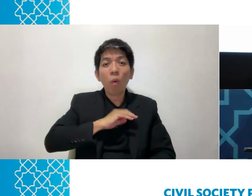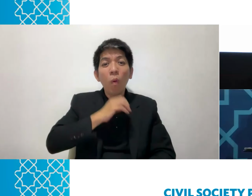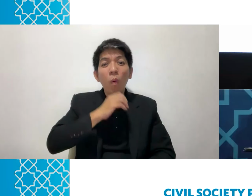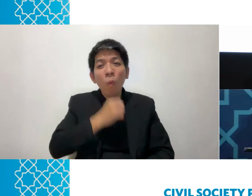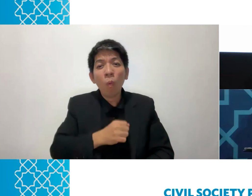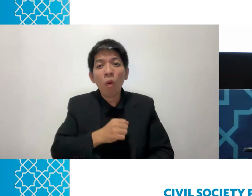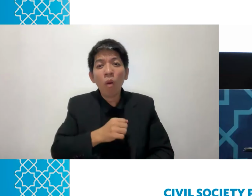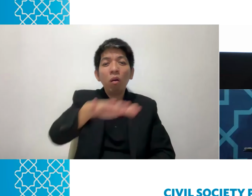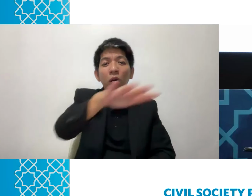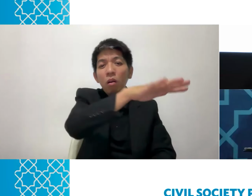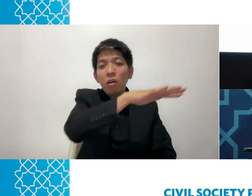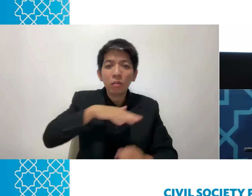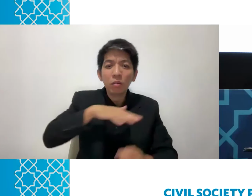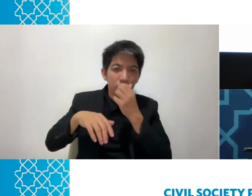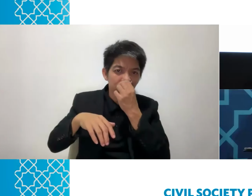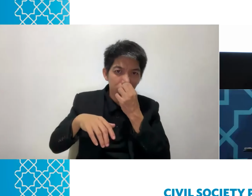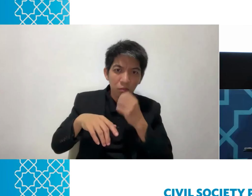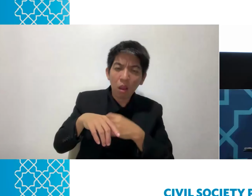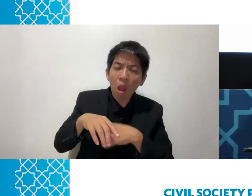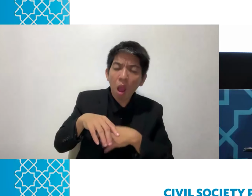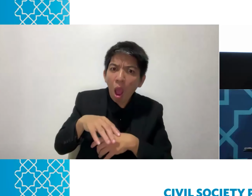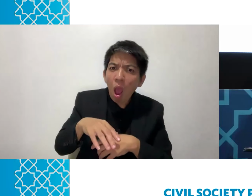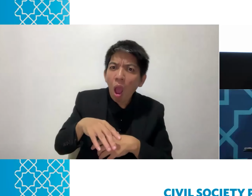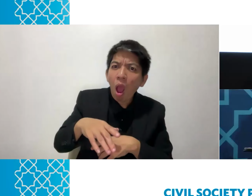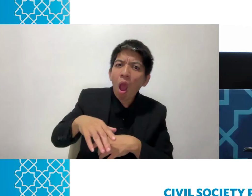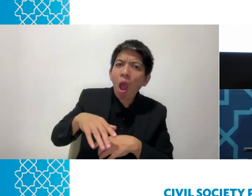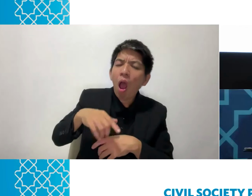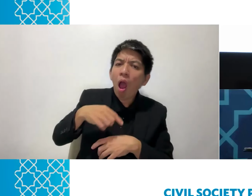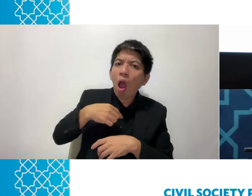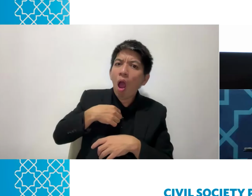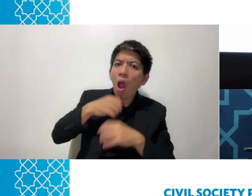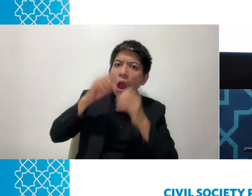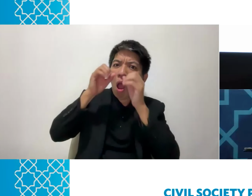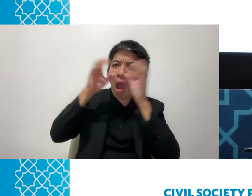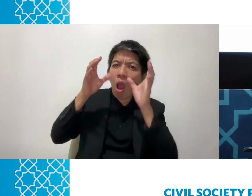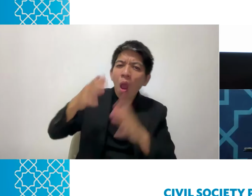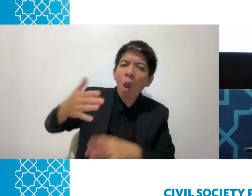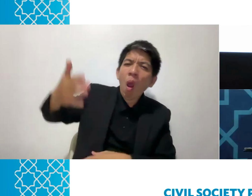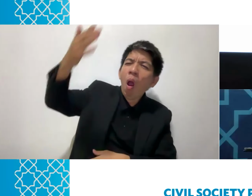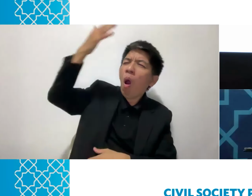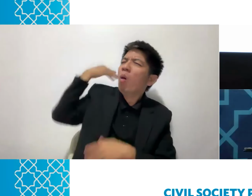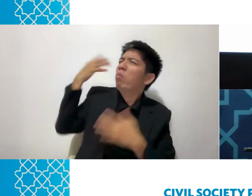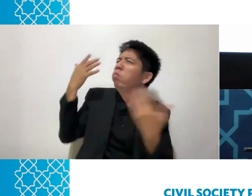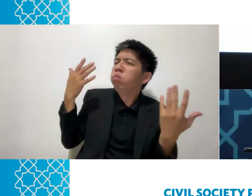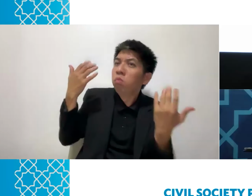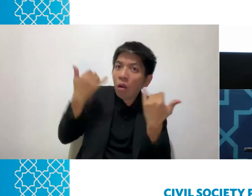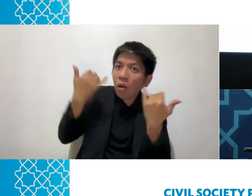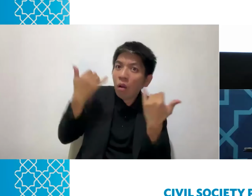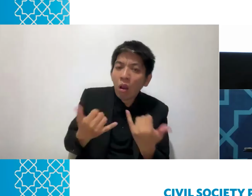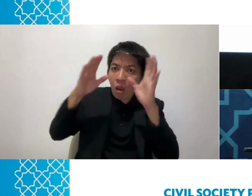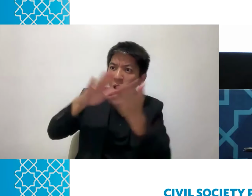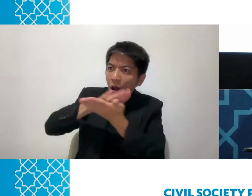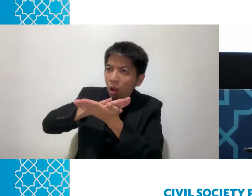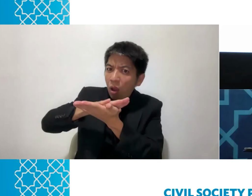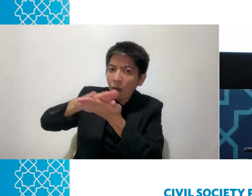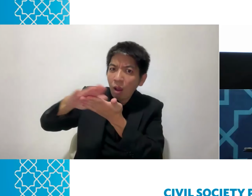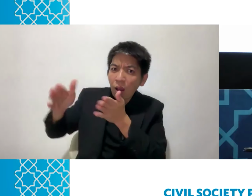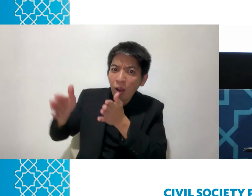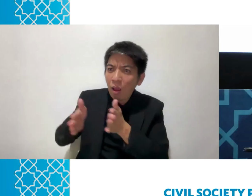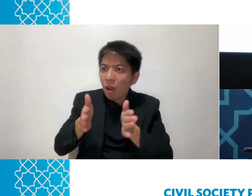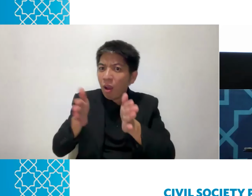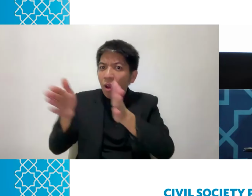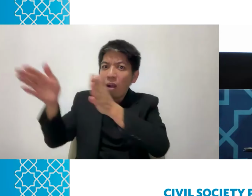road in their villages in their lifetime, but now they are seeing it. It was a very vivid, feedback from the